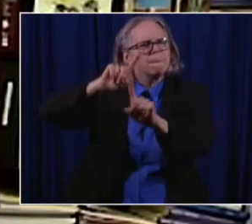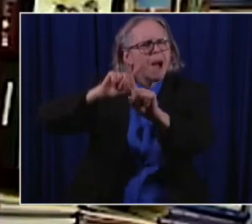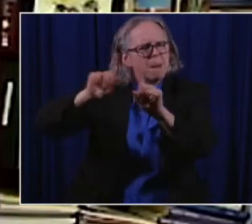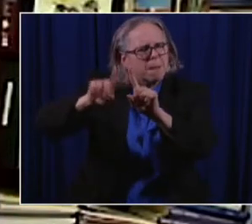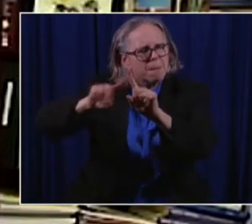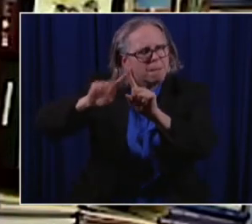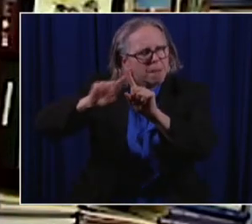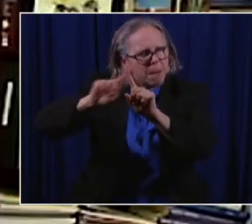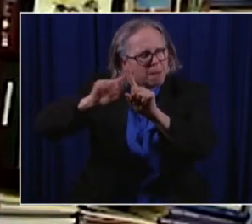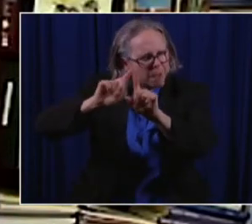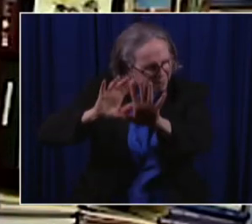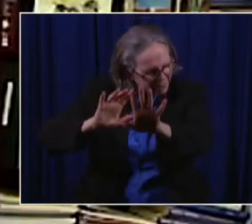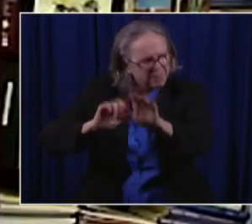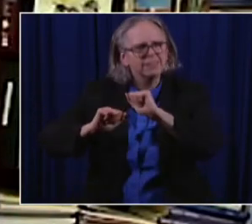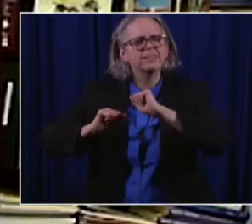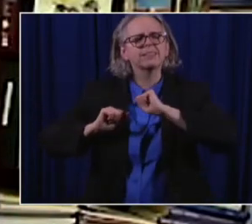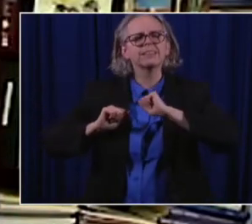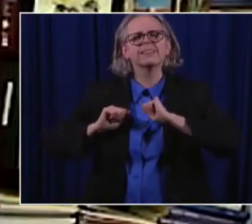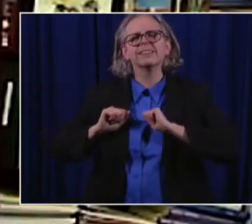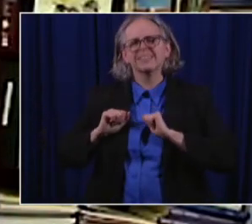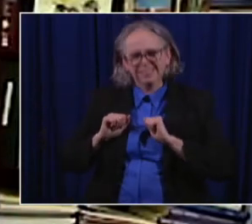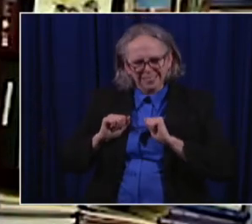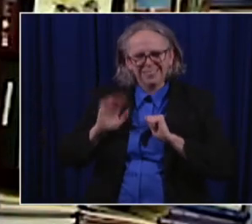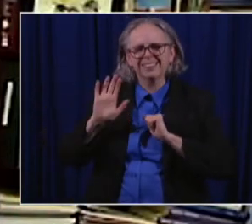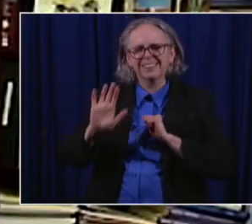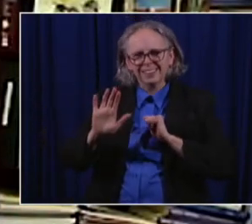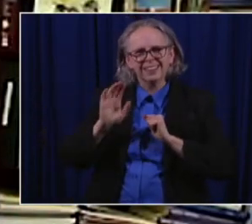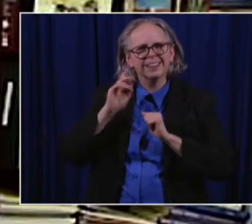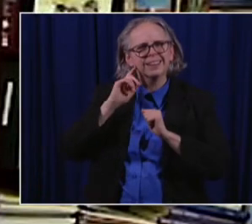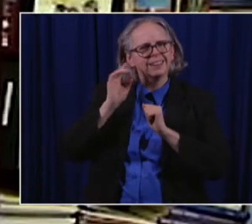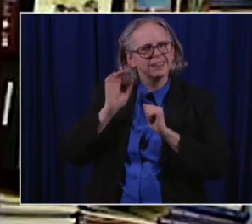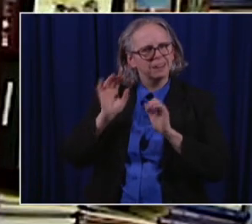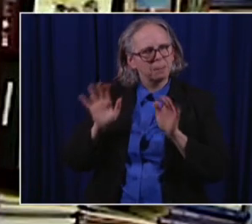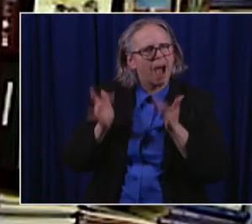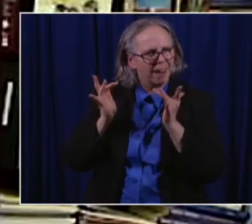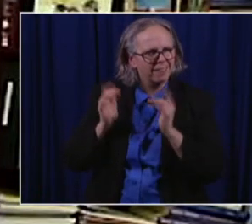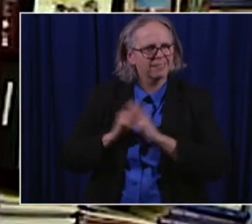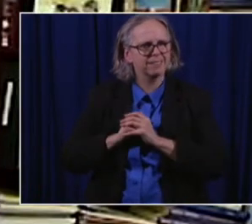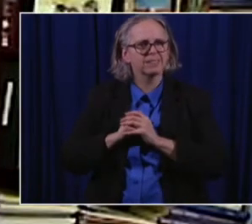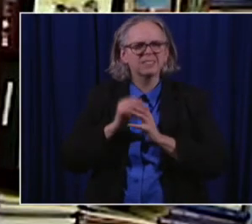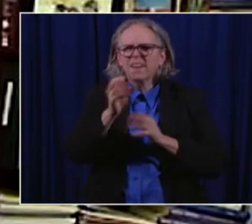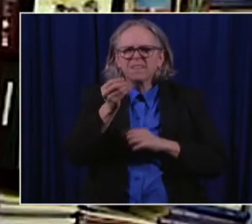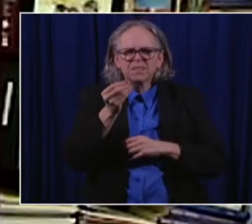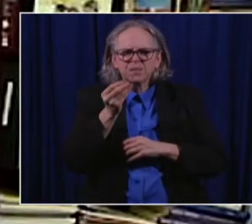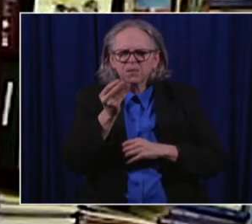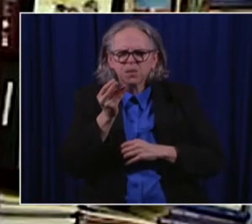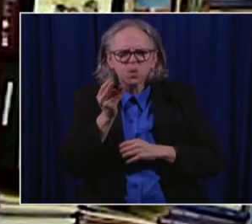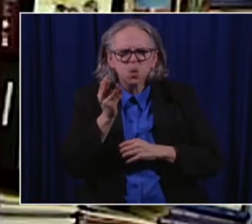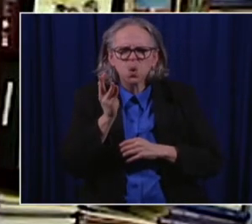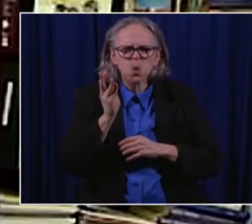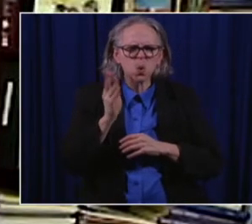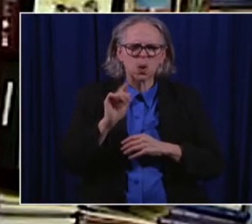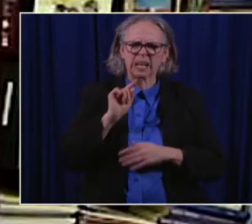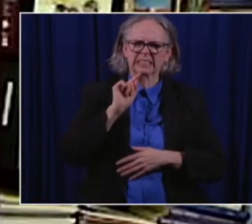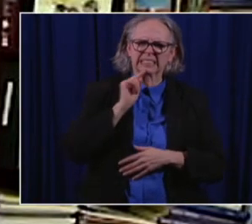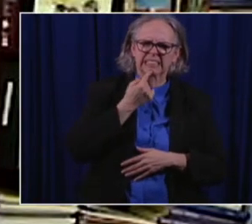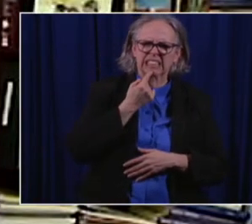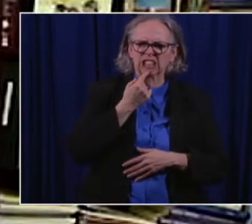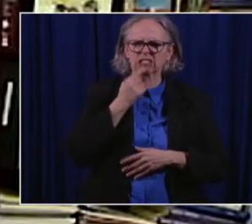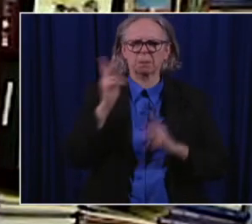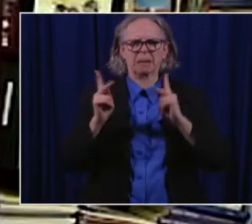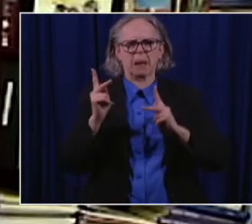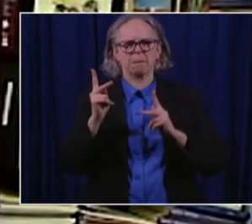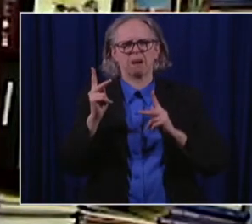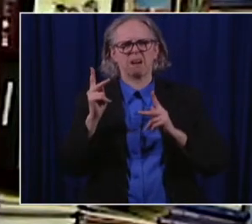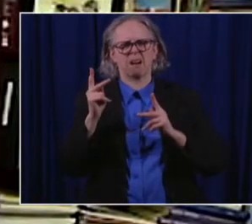from having gotten the vaccination, there are very, very few more serious side effects from the vaccine. And I think